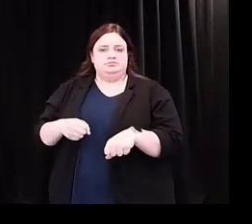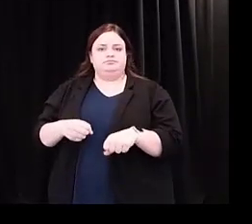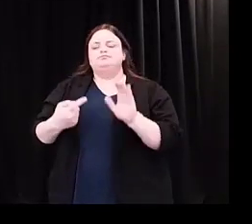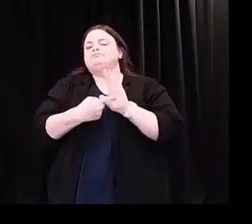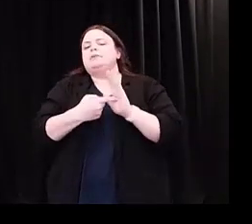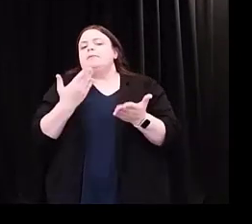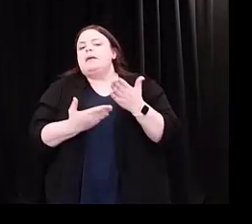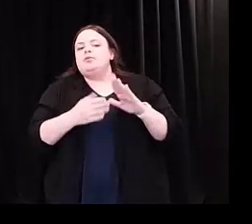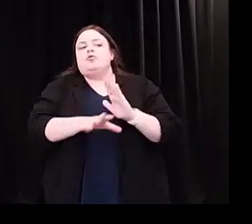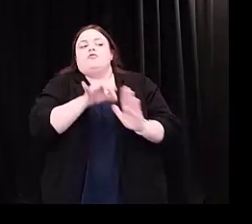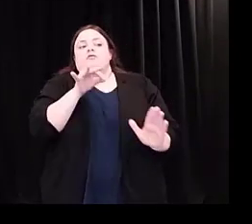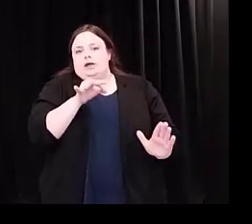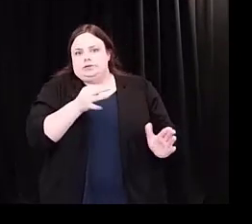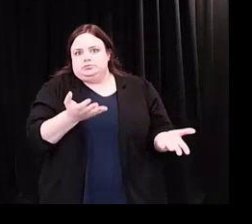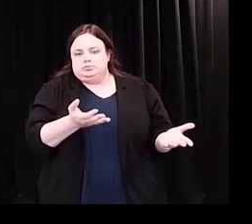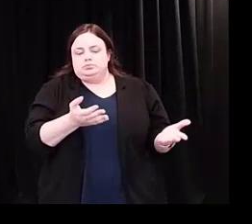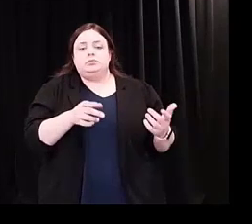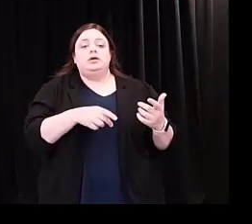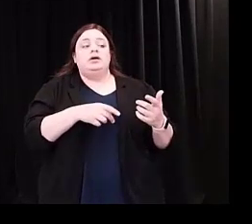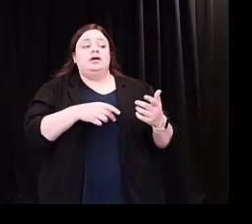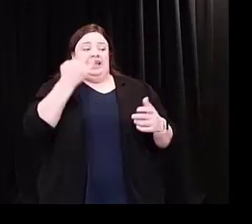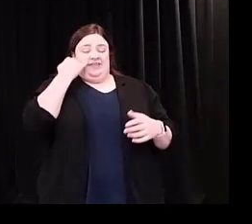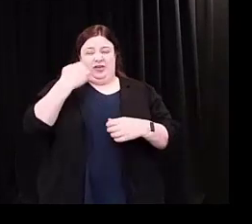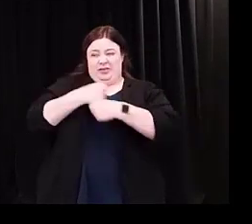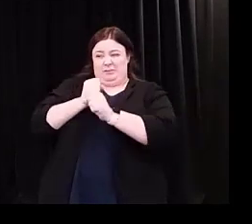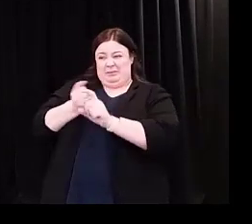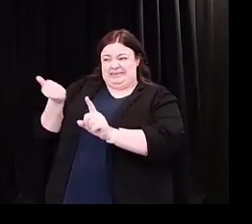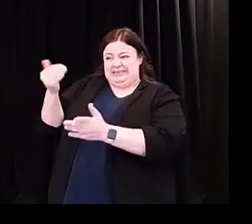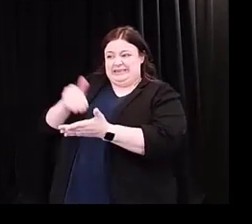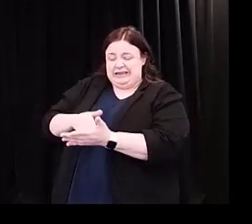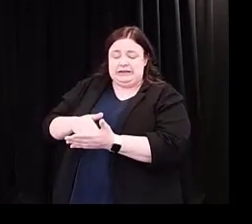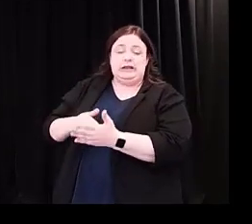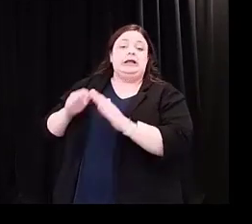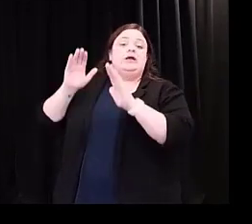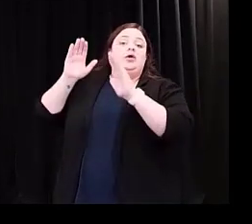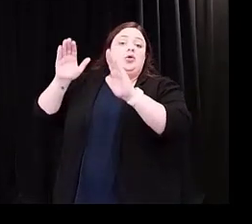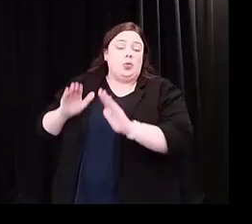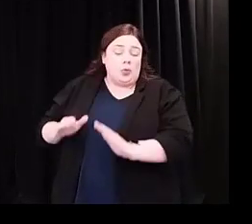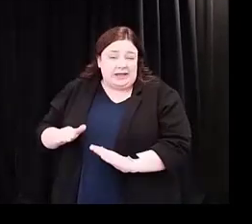it, great. It's much better than this scanned PDF.